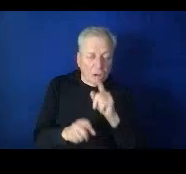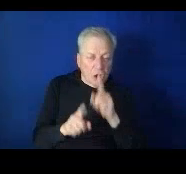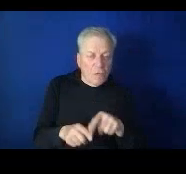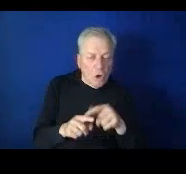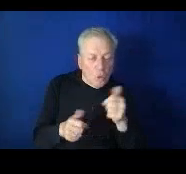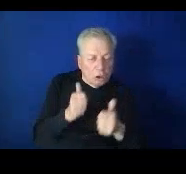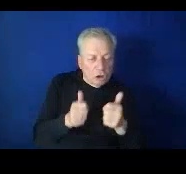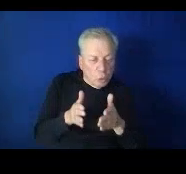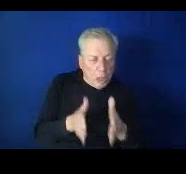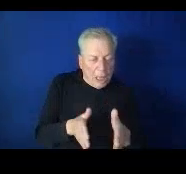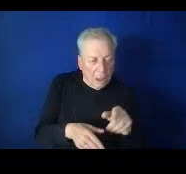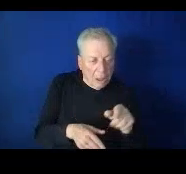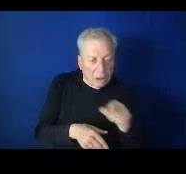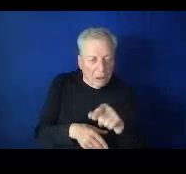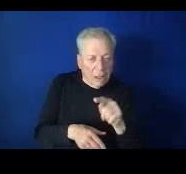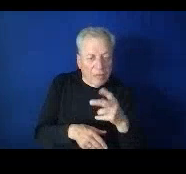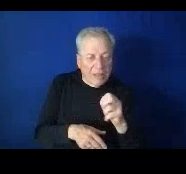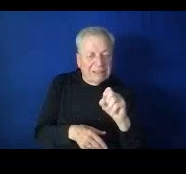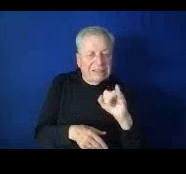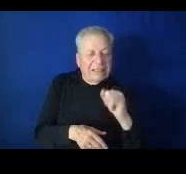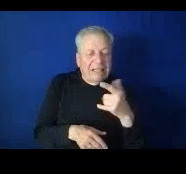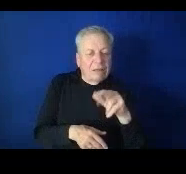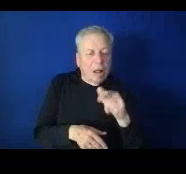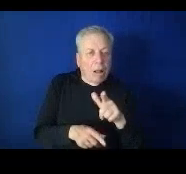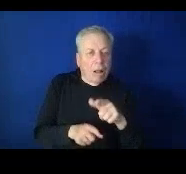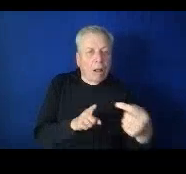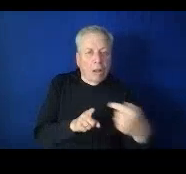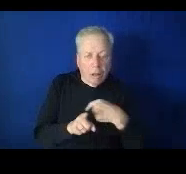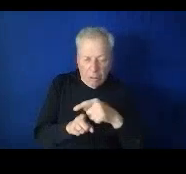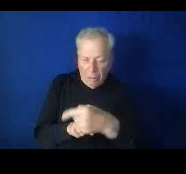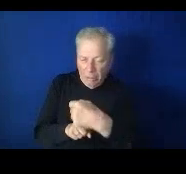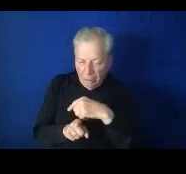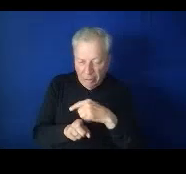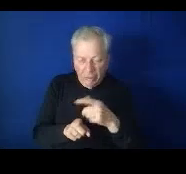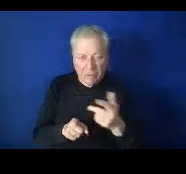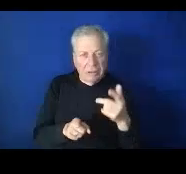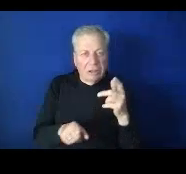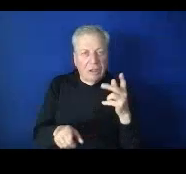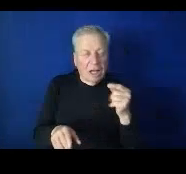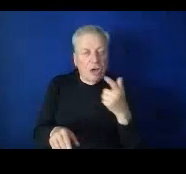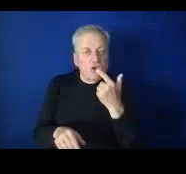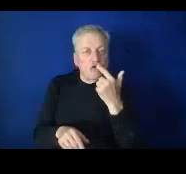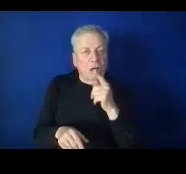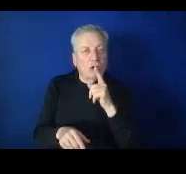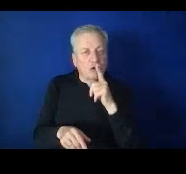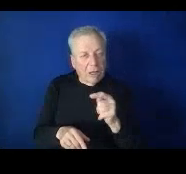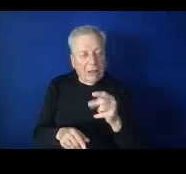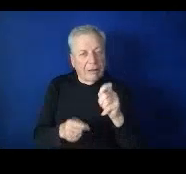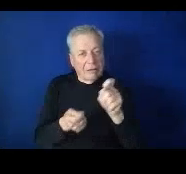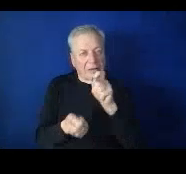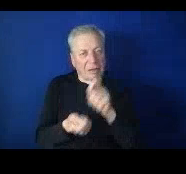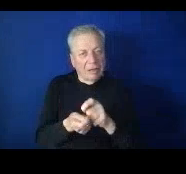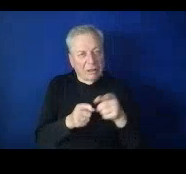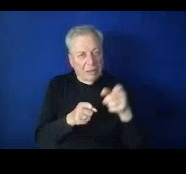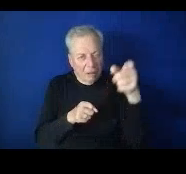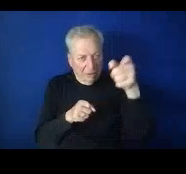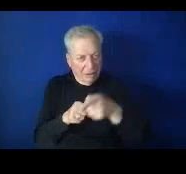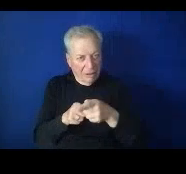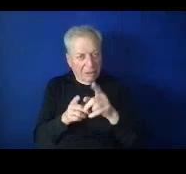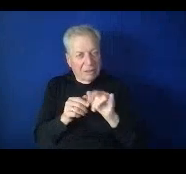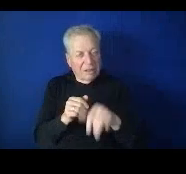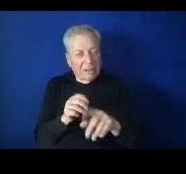direction the signal is coming from. And that's what this bullseye is. And the red is the actual direction of